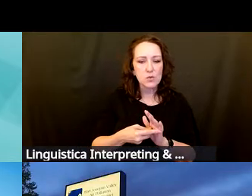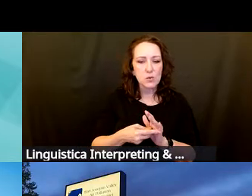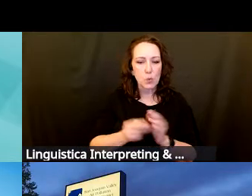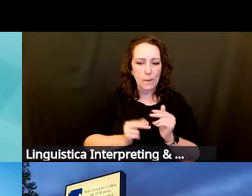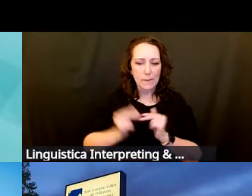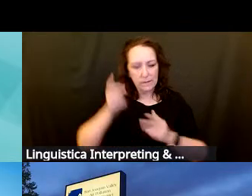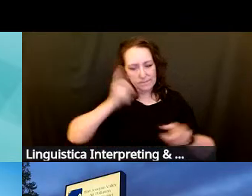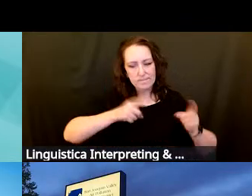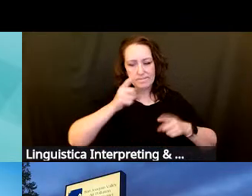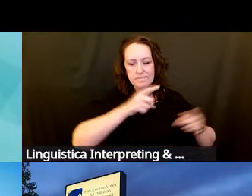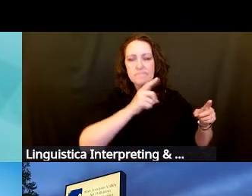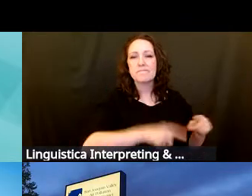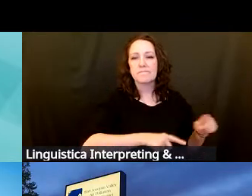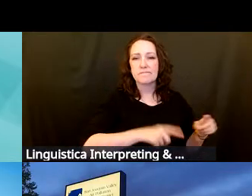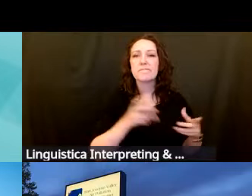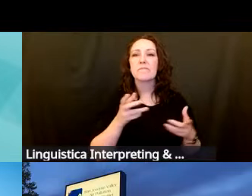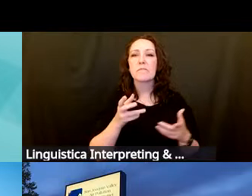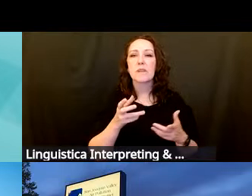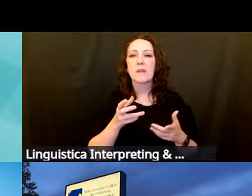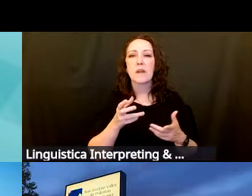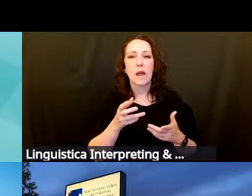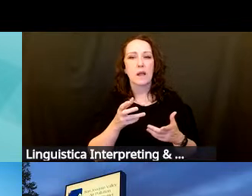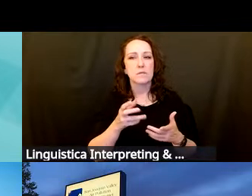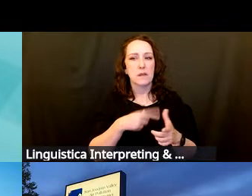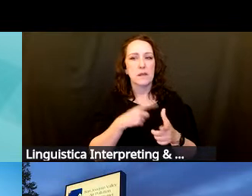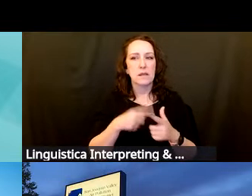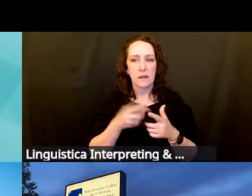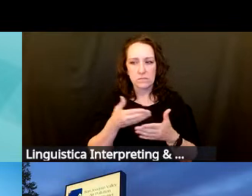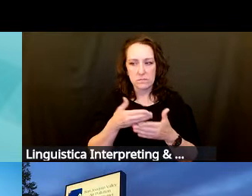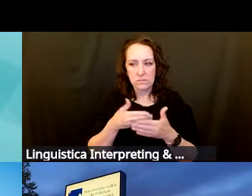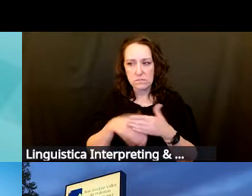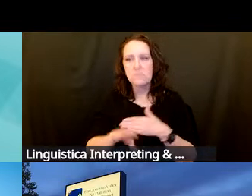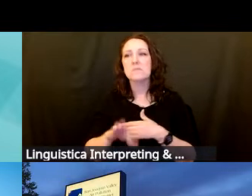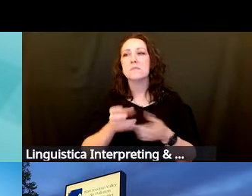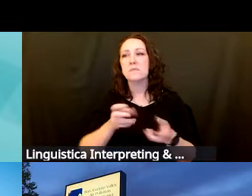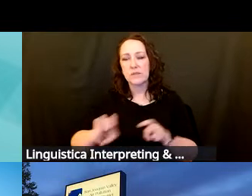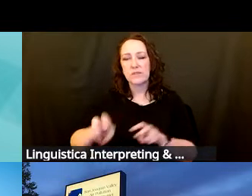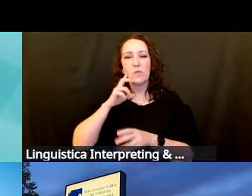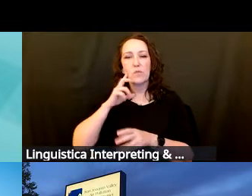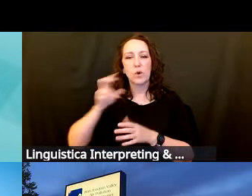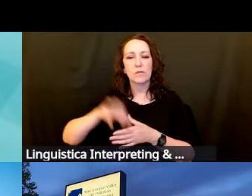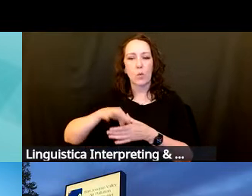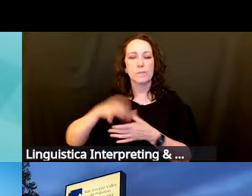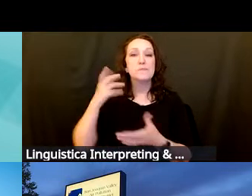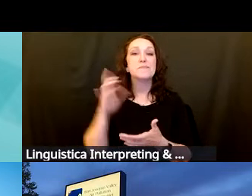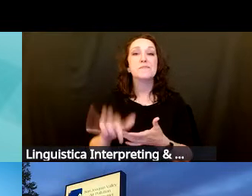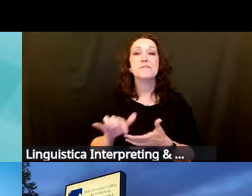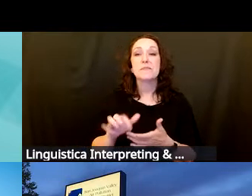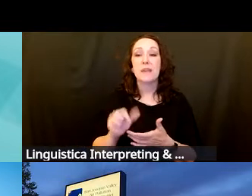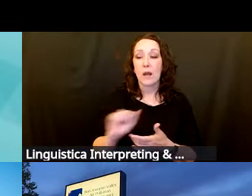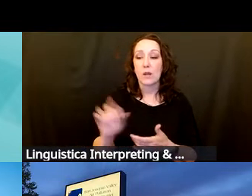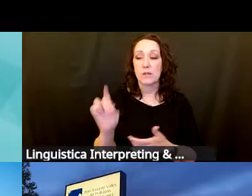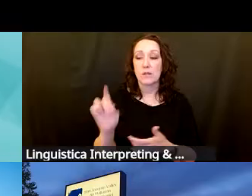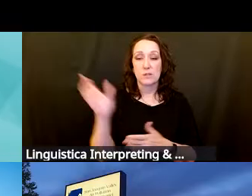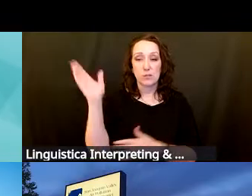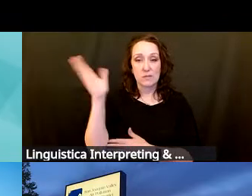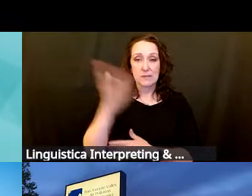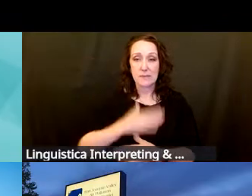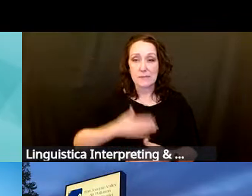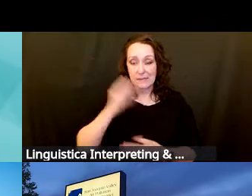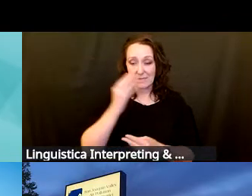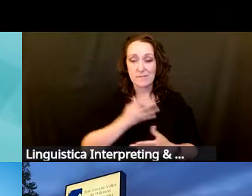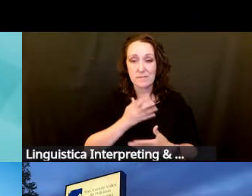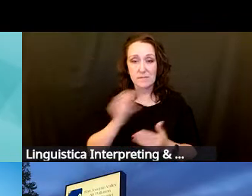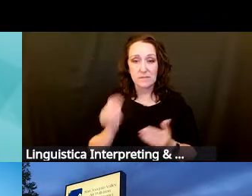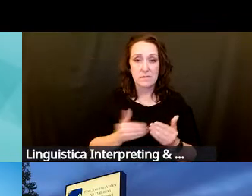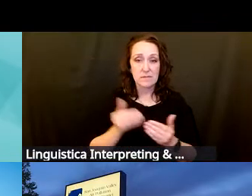what it means to go into the vote. So while the Air District is presenting, please let us know what's coming up for